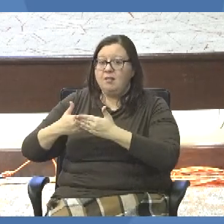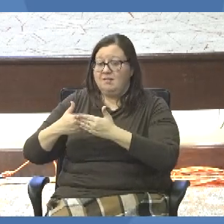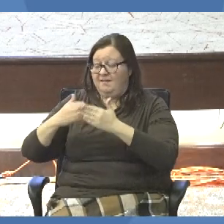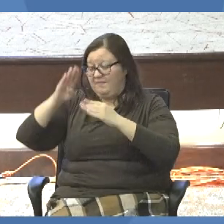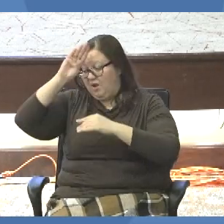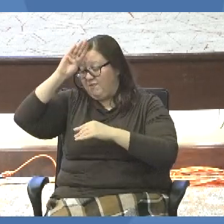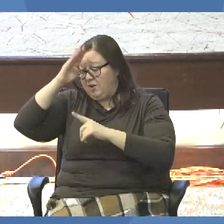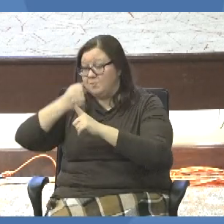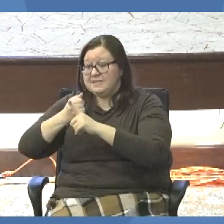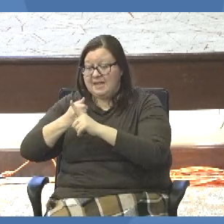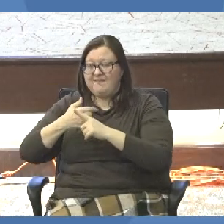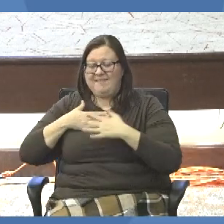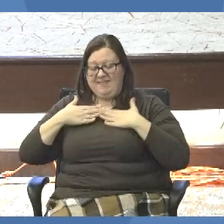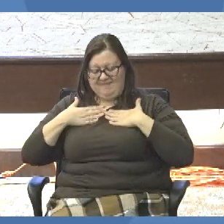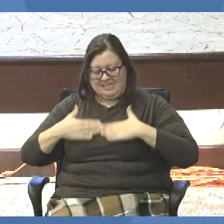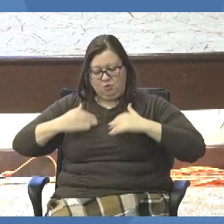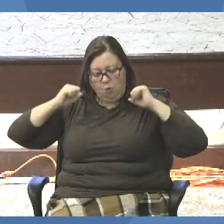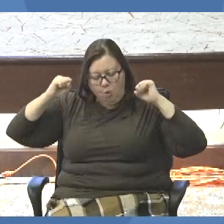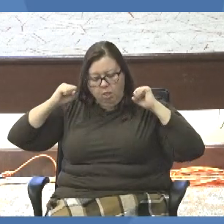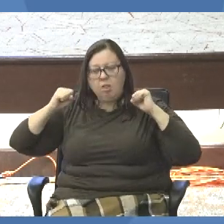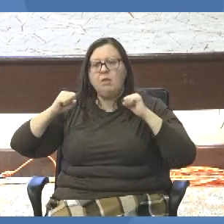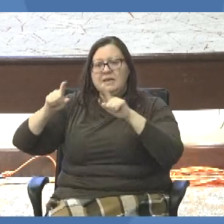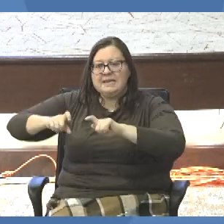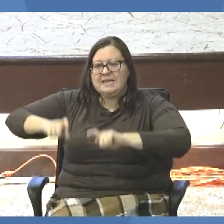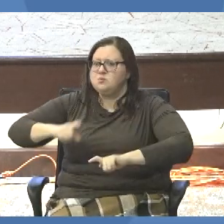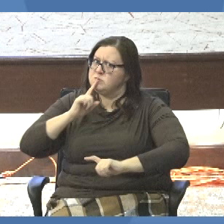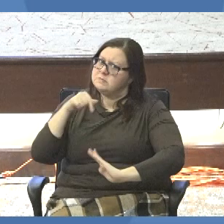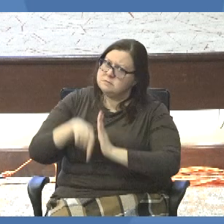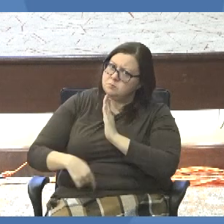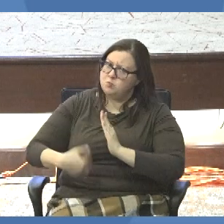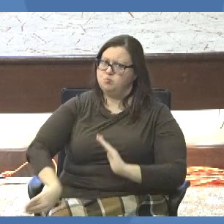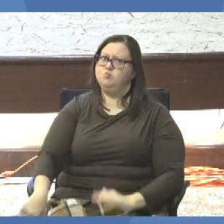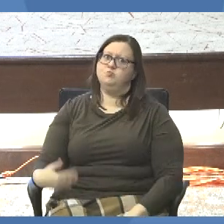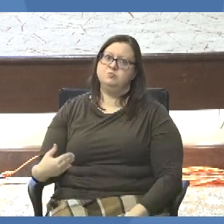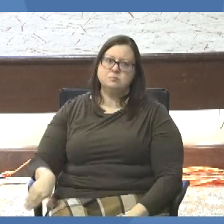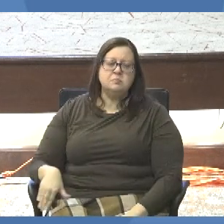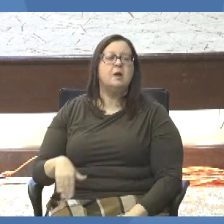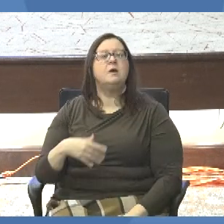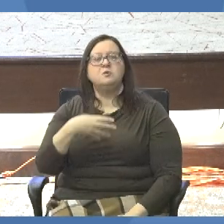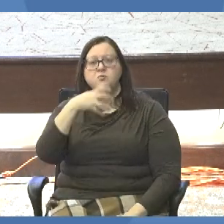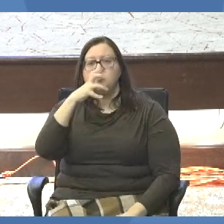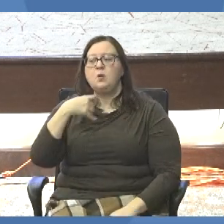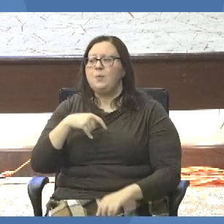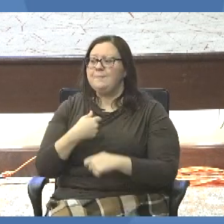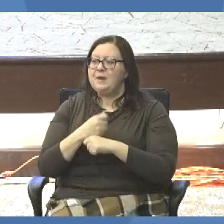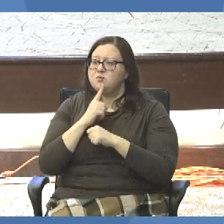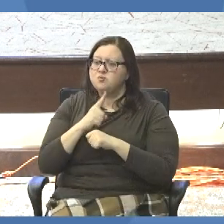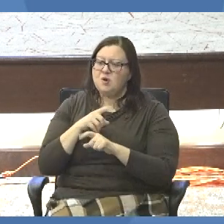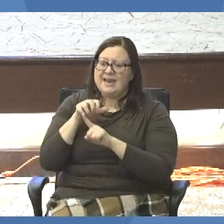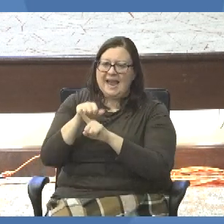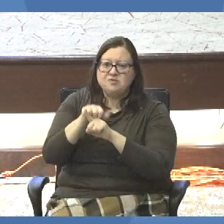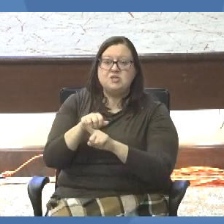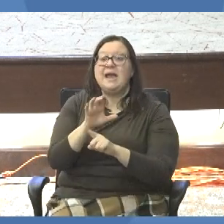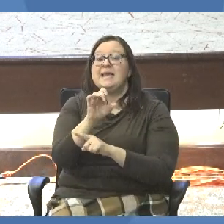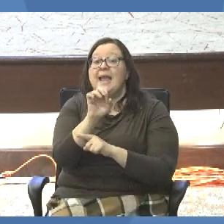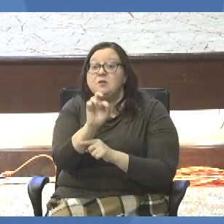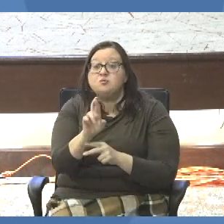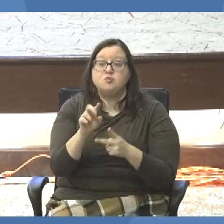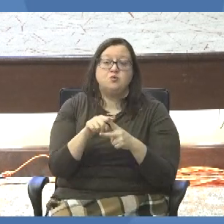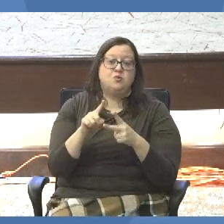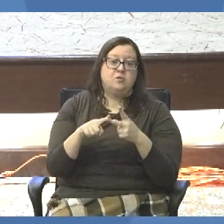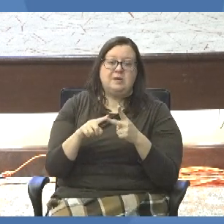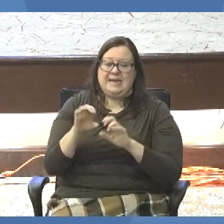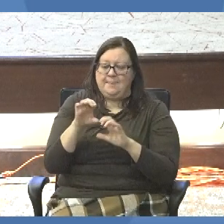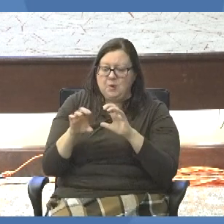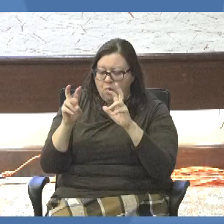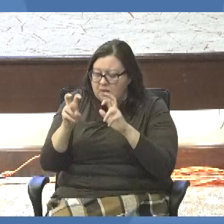NFPA compliant physical. This is a very, I'd say, rigorous physical, and we want to make sure that we are catching potential cancer, potential cardiac events, or any other